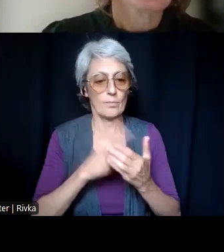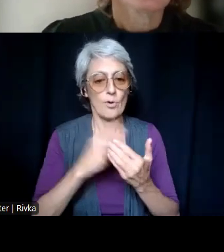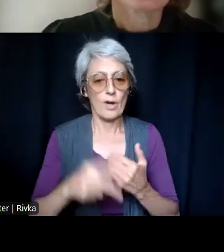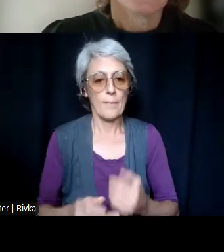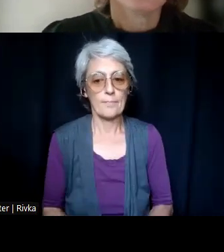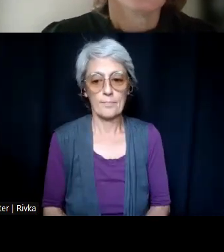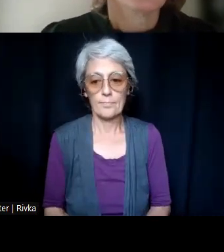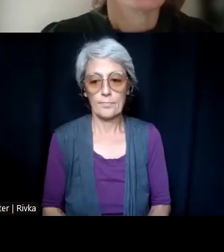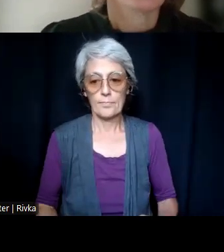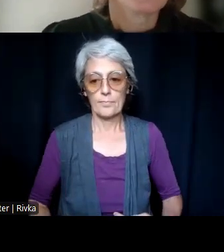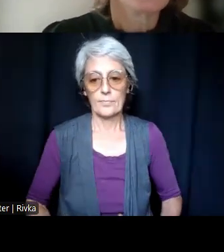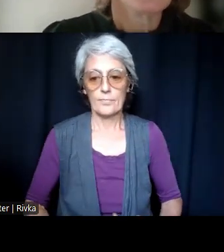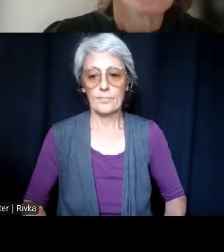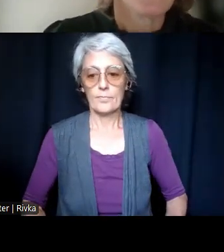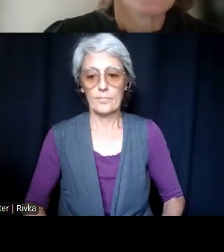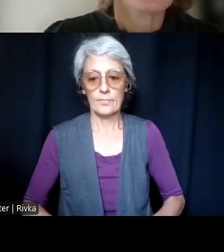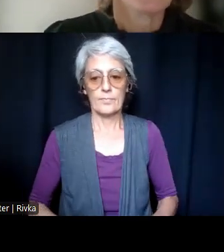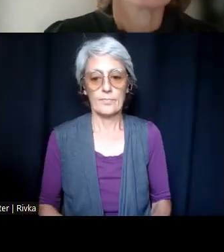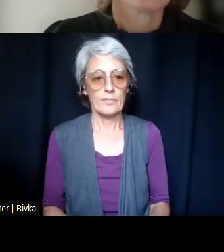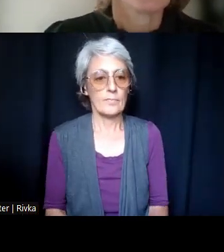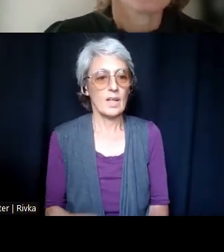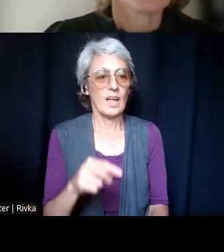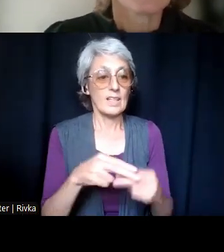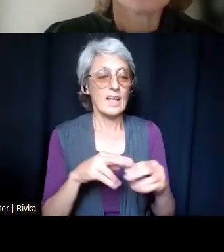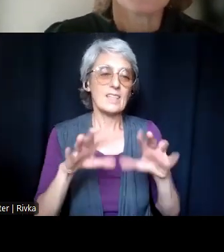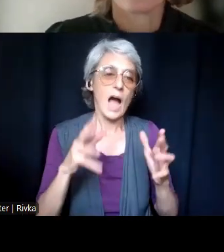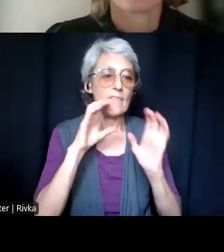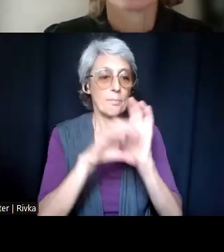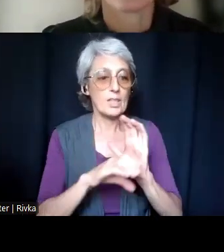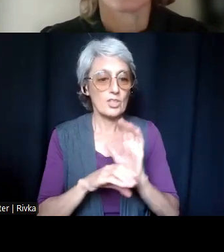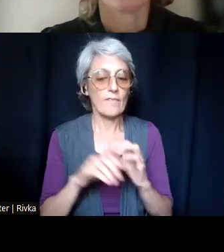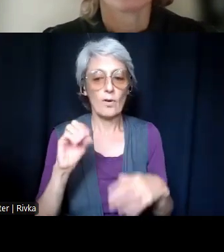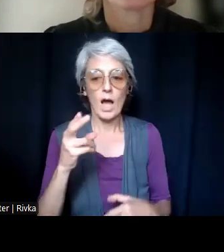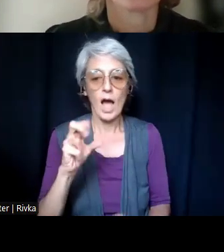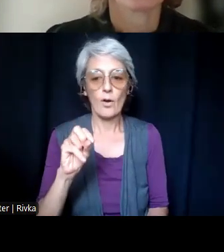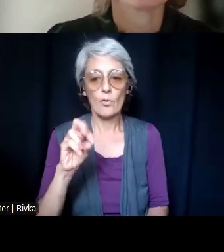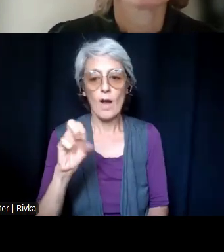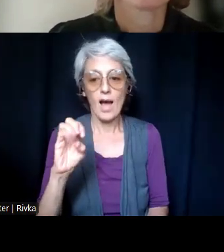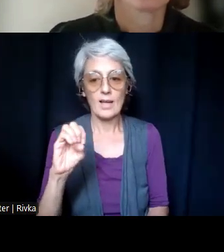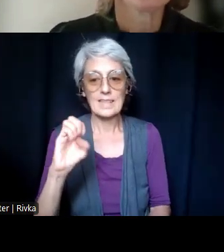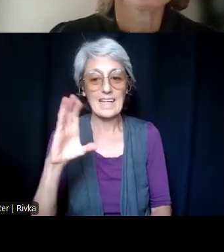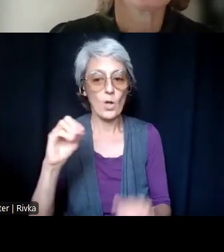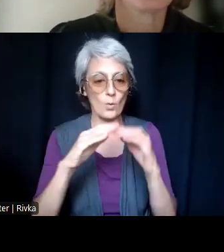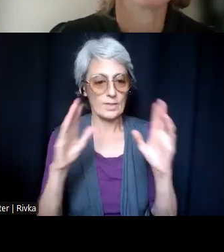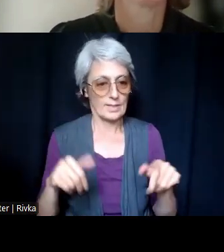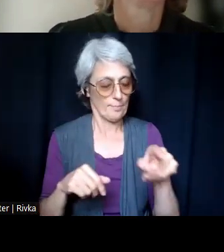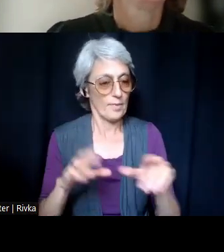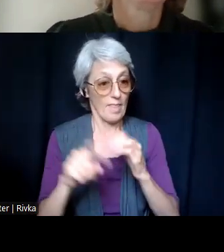So this slide shows kind of a picture of the Ohio Rise ecosystem. So at the time that this program was